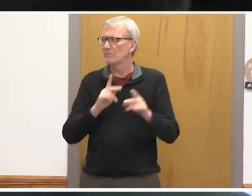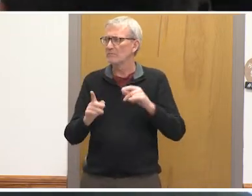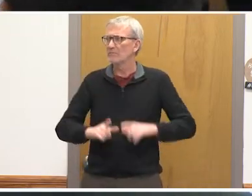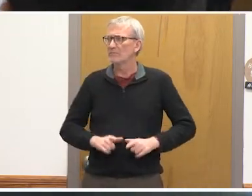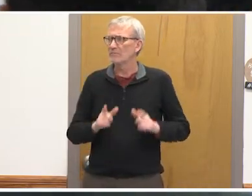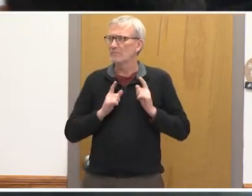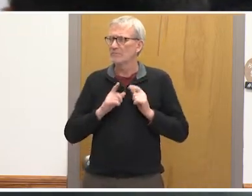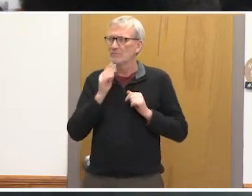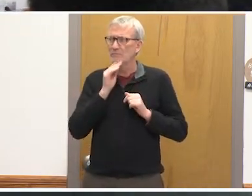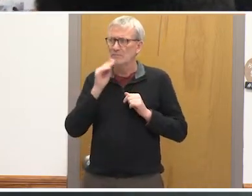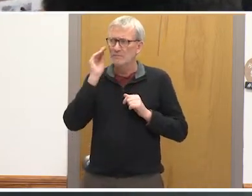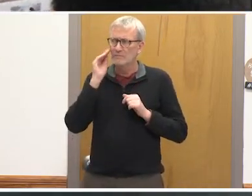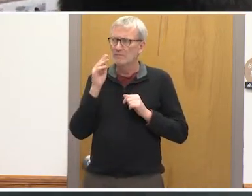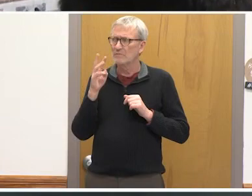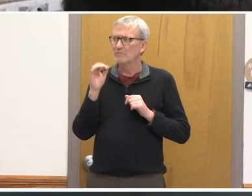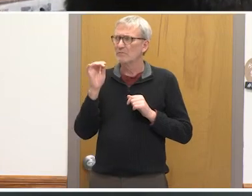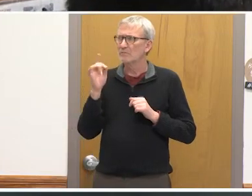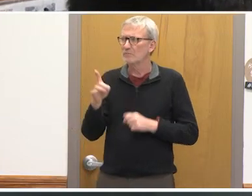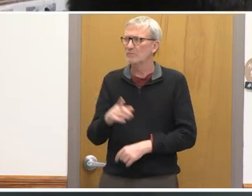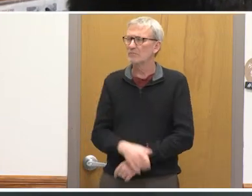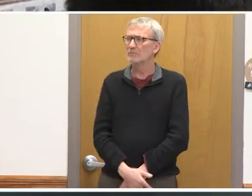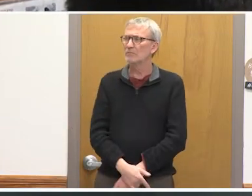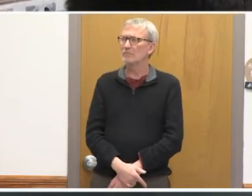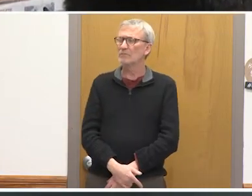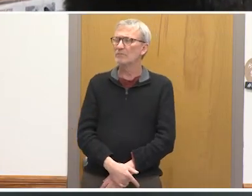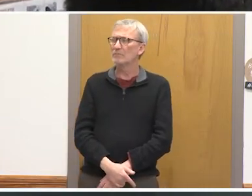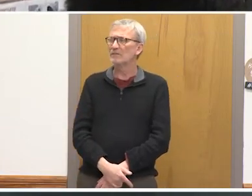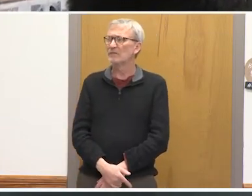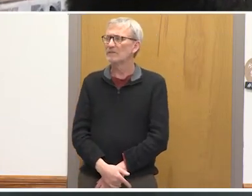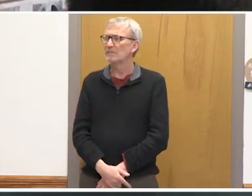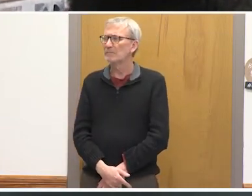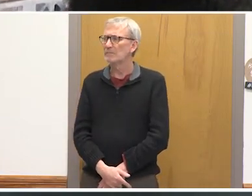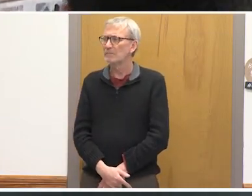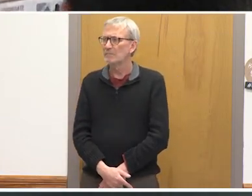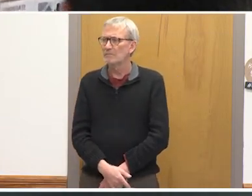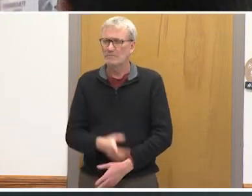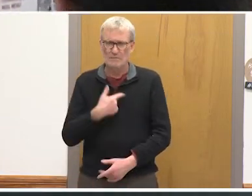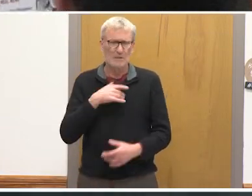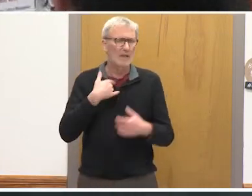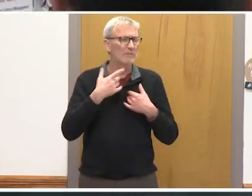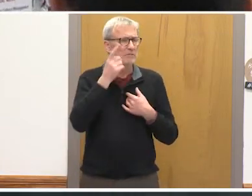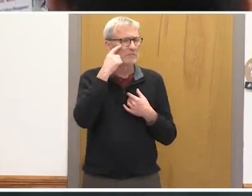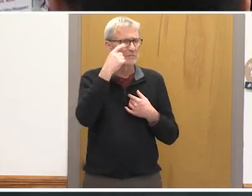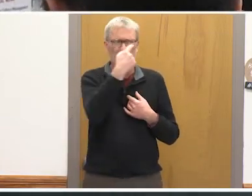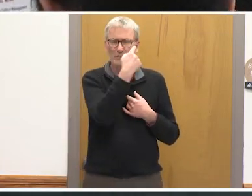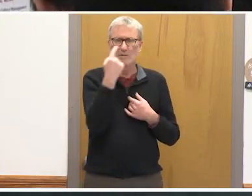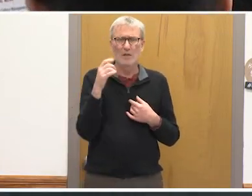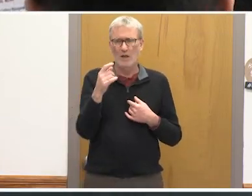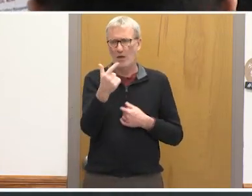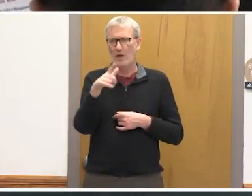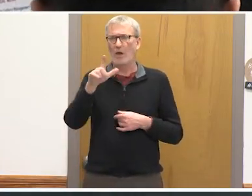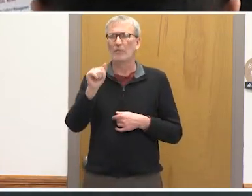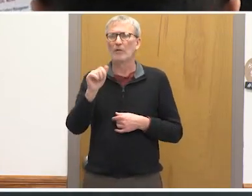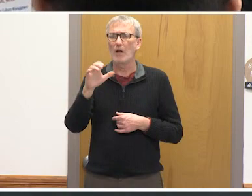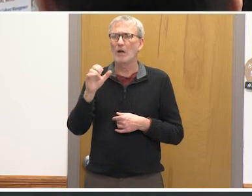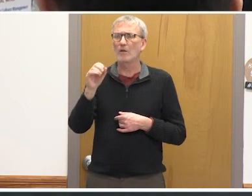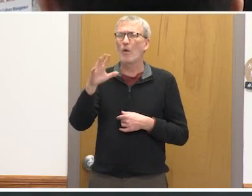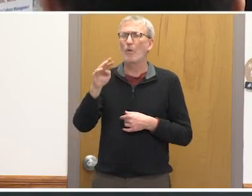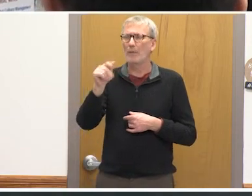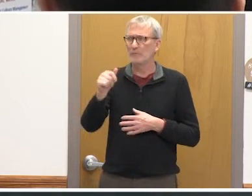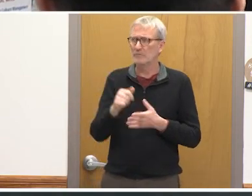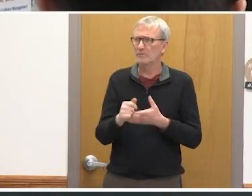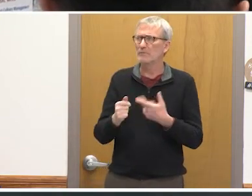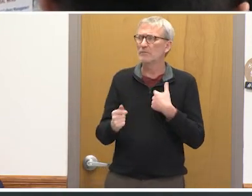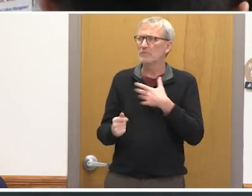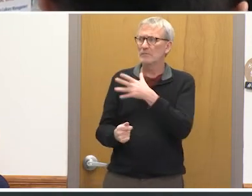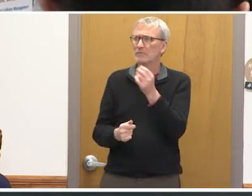day. And I have beginning stages of glaucoma. And so when you mentioned about the lights, you know,